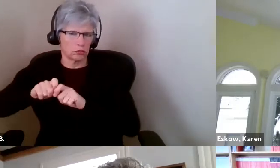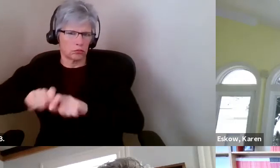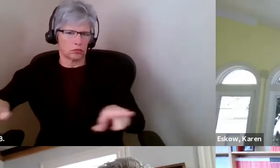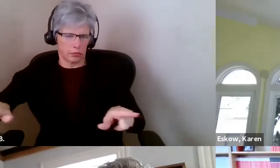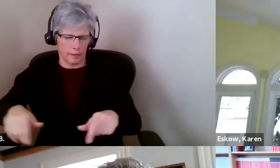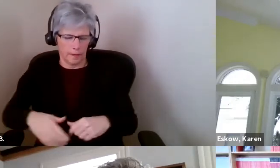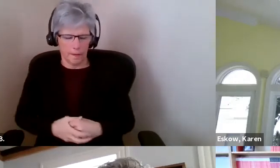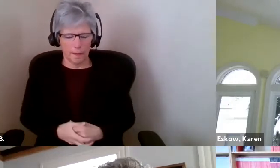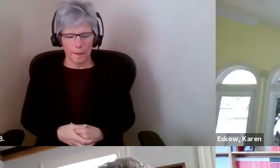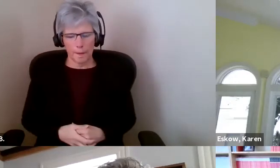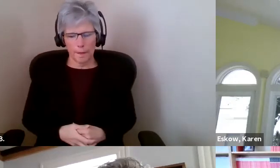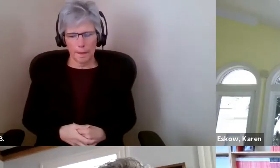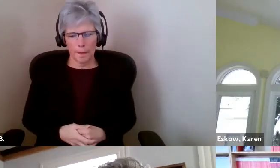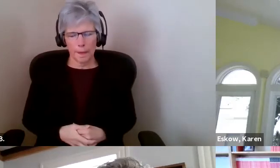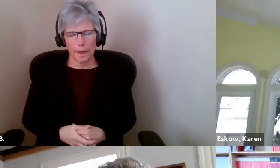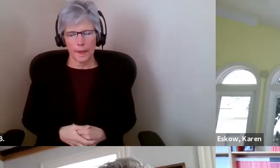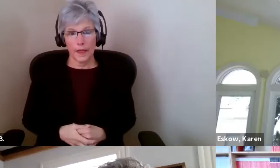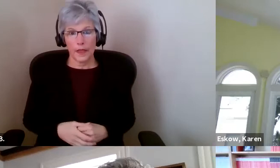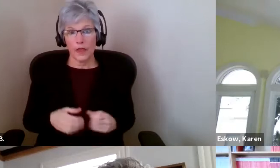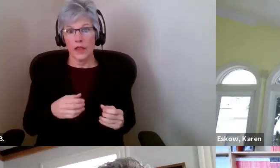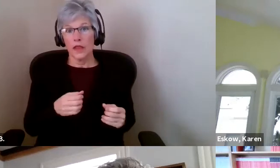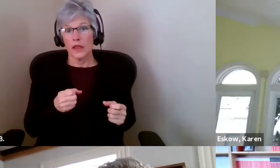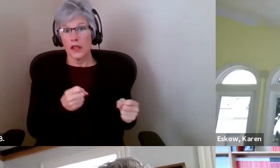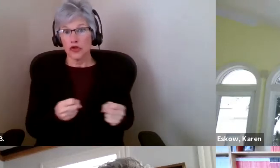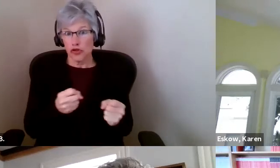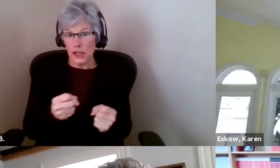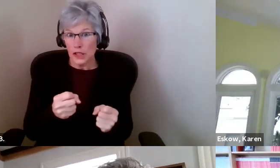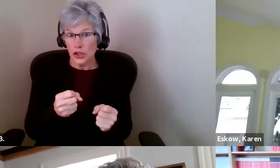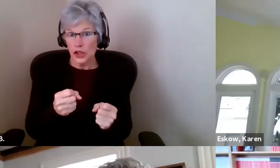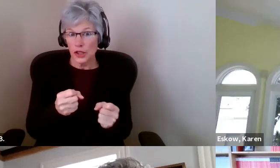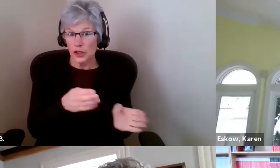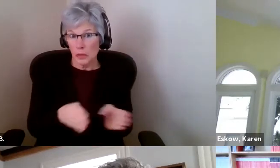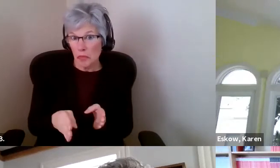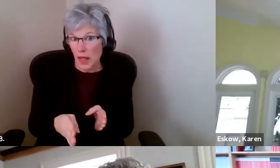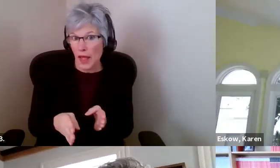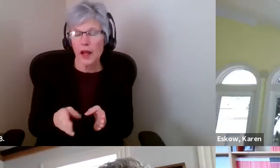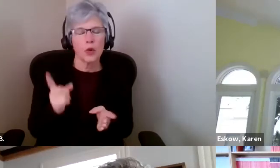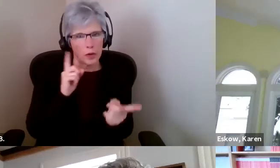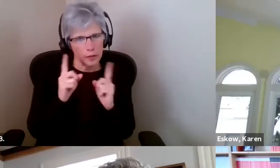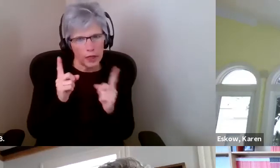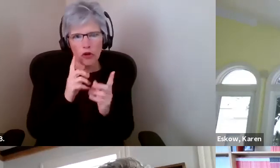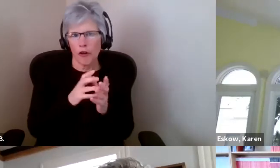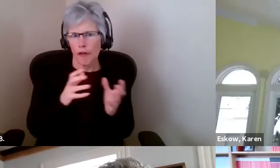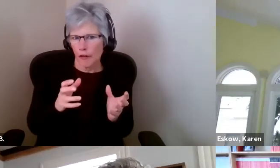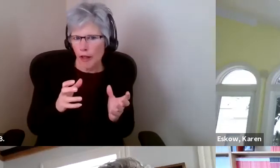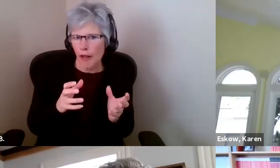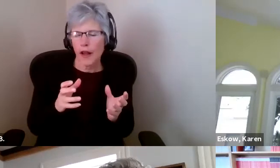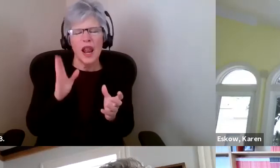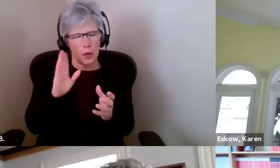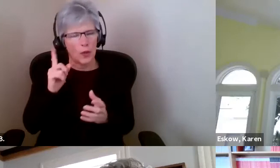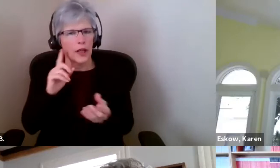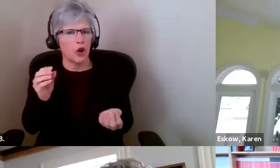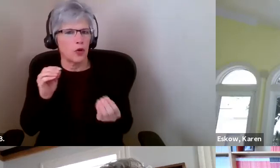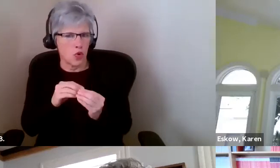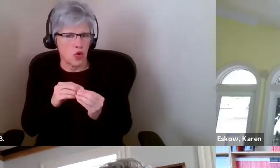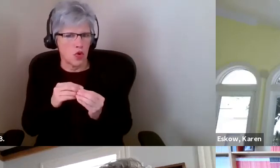about the strategic plan, and we're gonna hear a lot more. We have a lot of work to do, and our timetable is